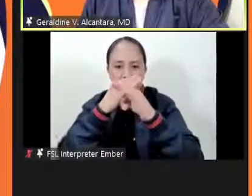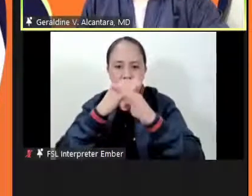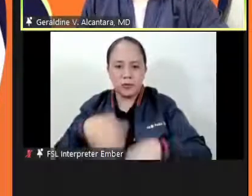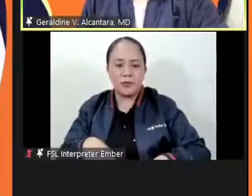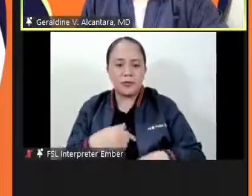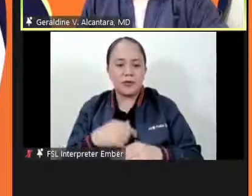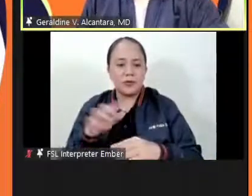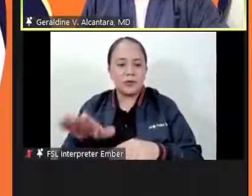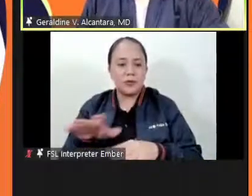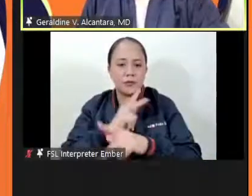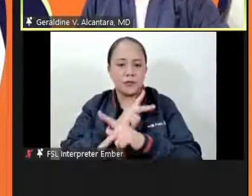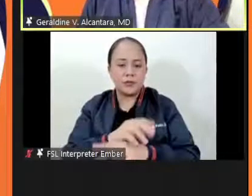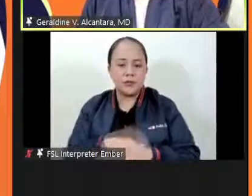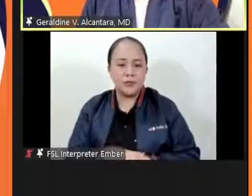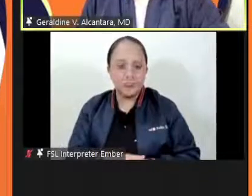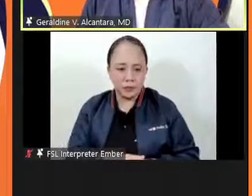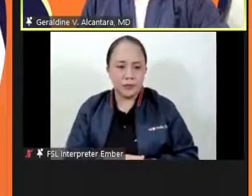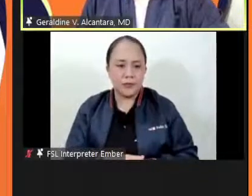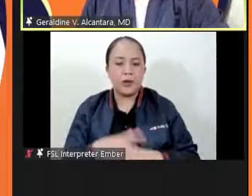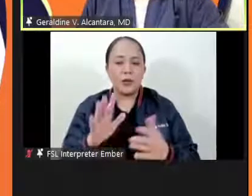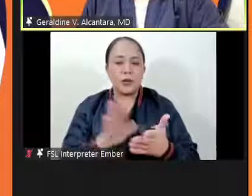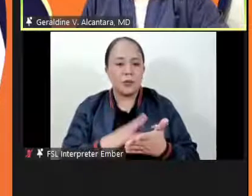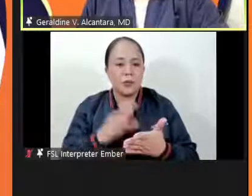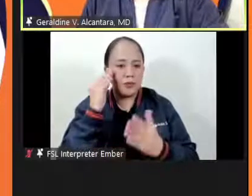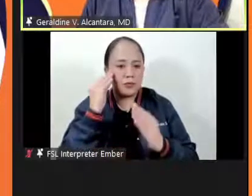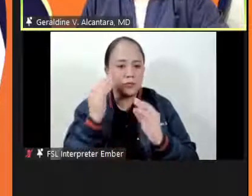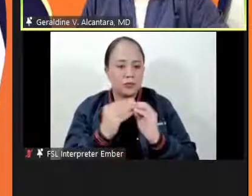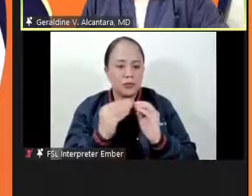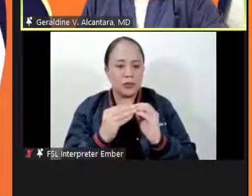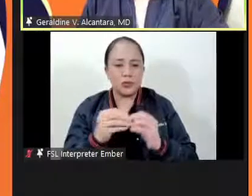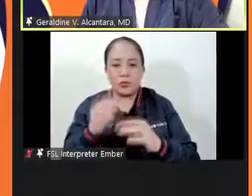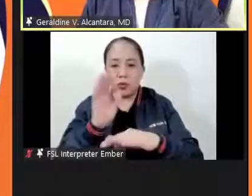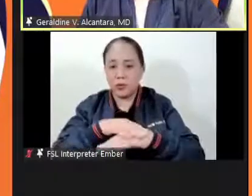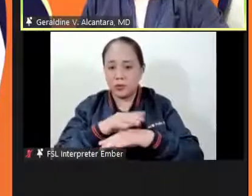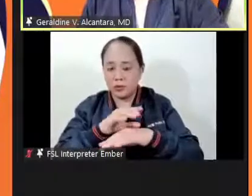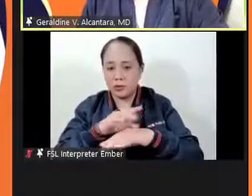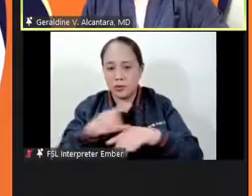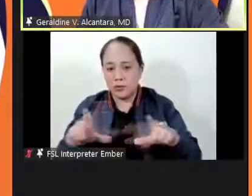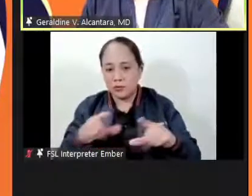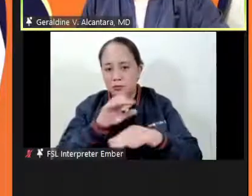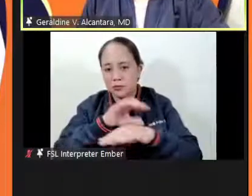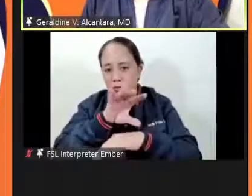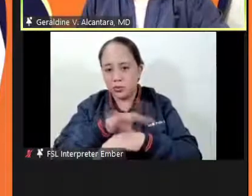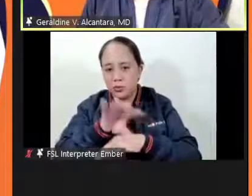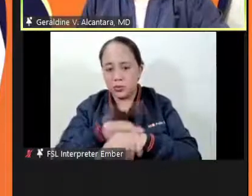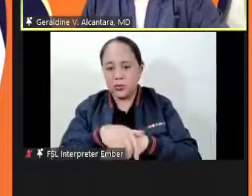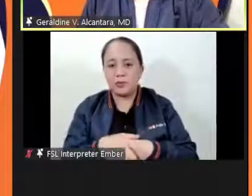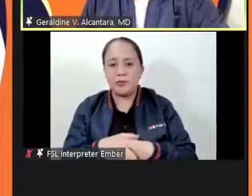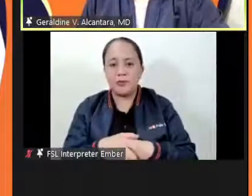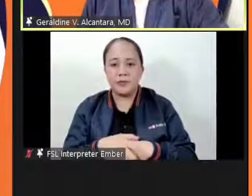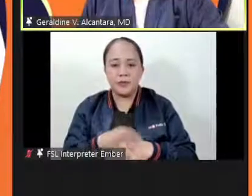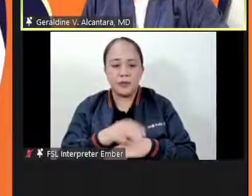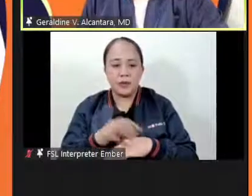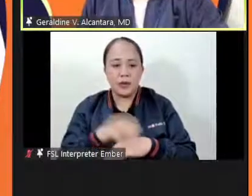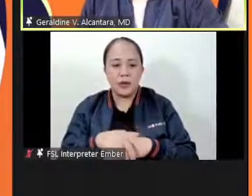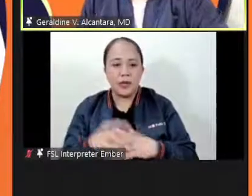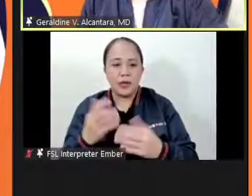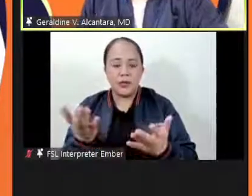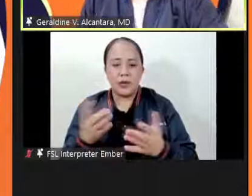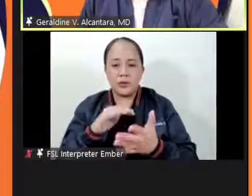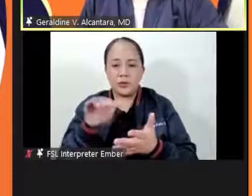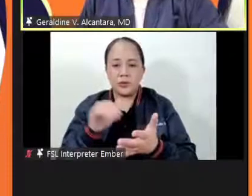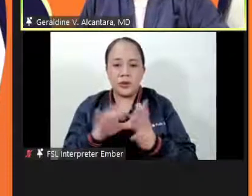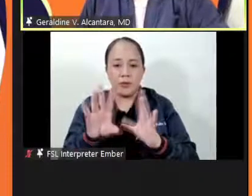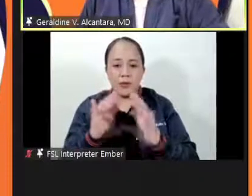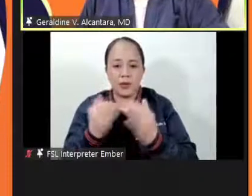child protection. We will learn more about teleconsultation services or the Tele-CPU Center sa Barangay